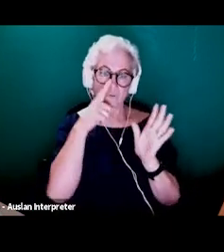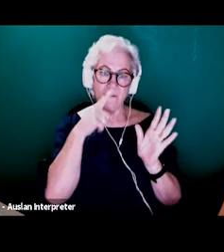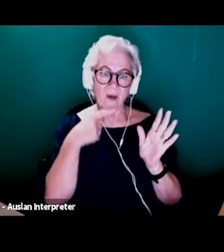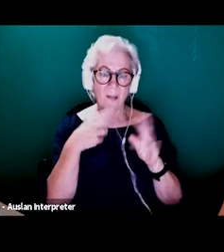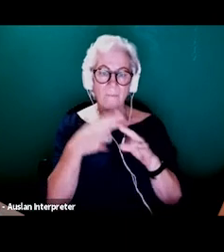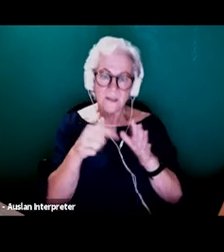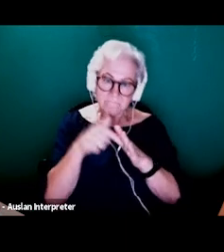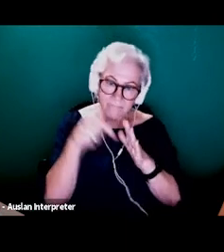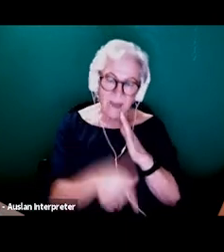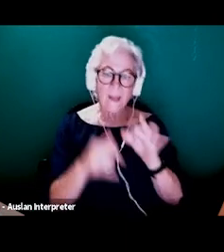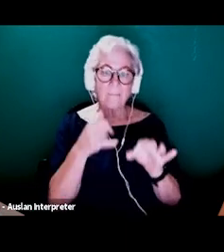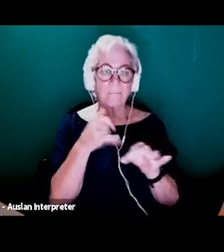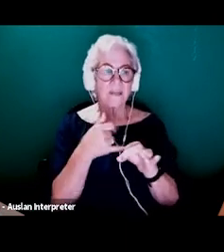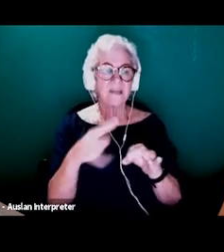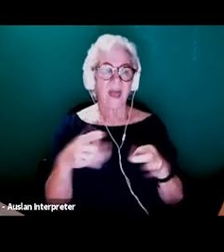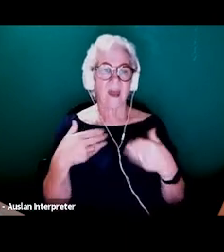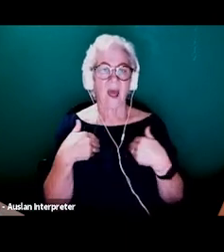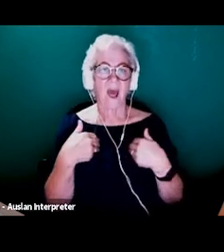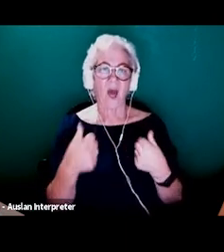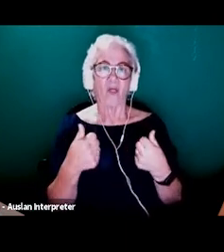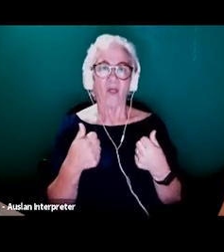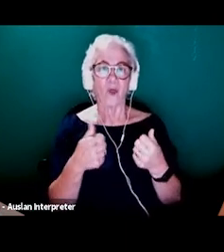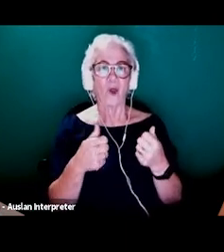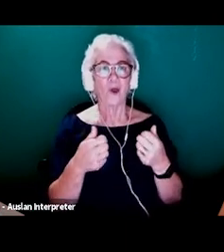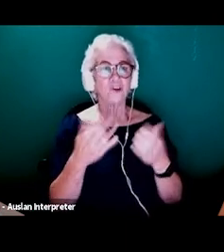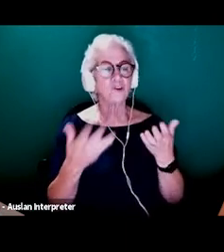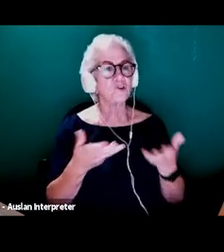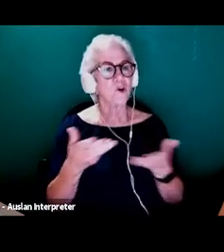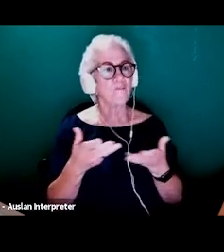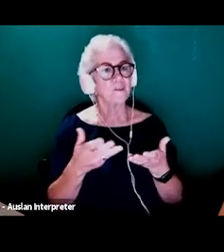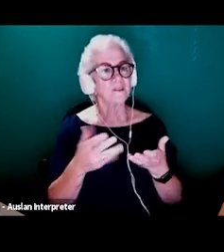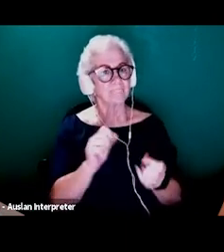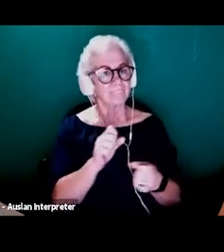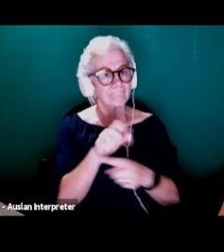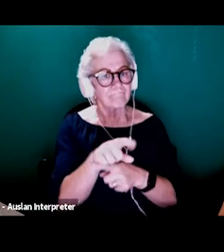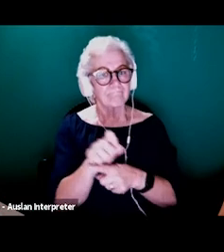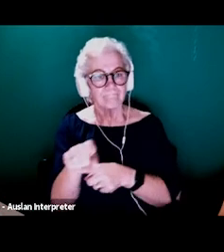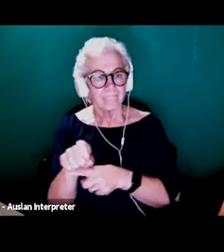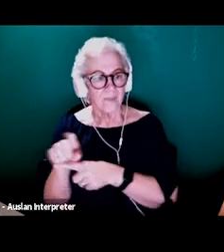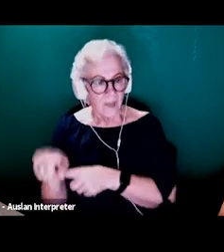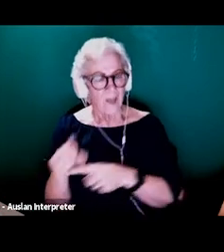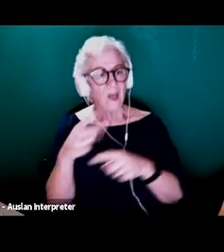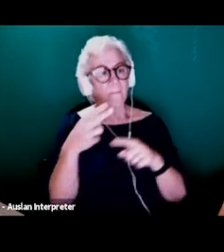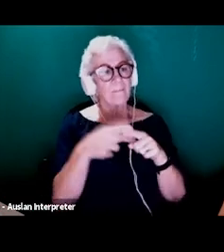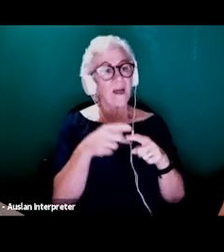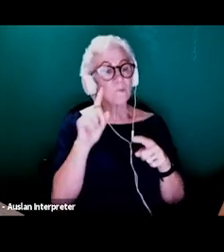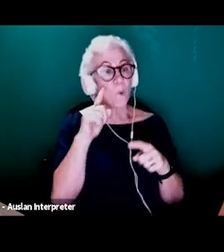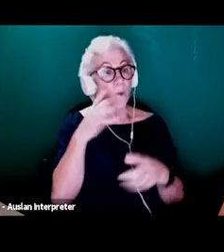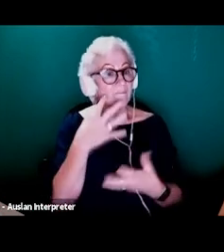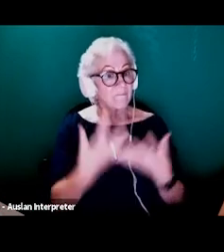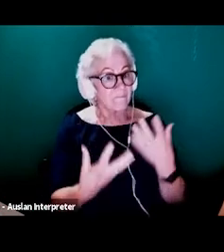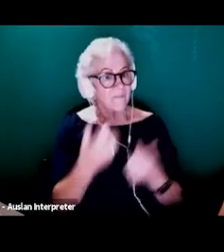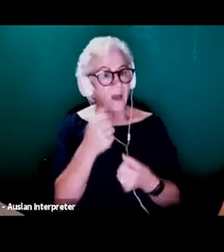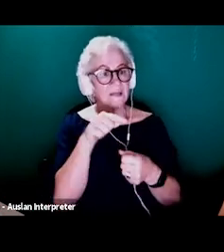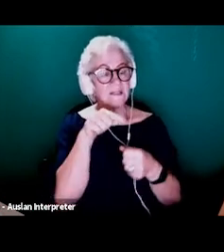and health service use. Overall, these findings provide us with really important baseline information that will inform